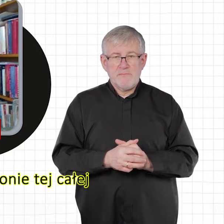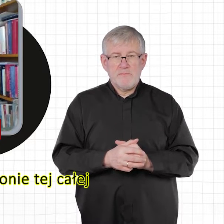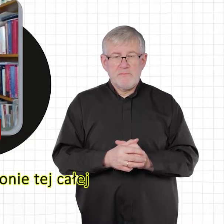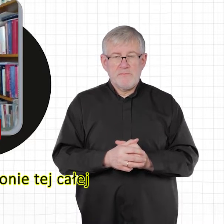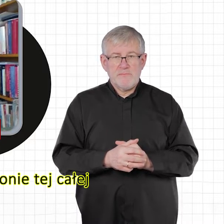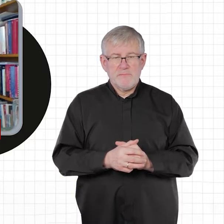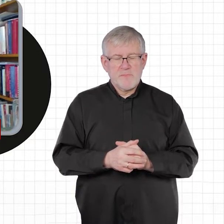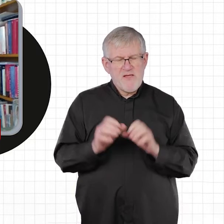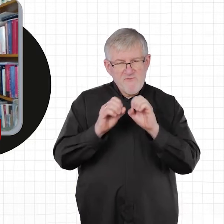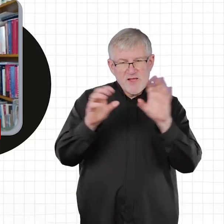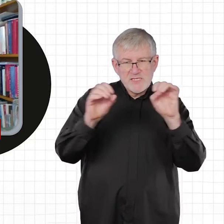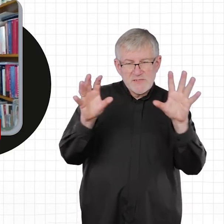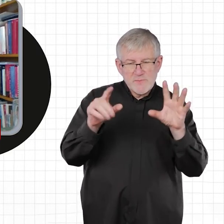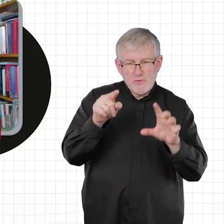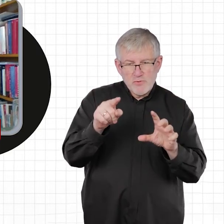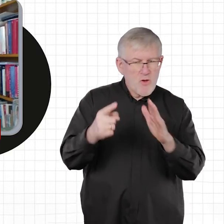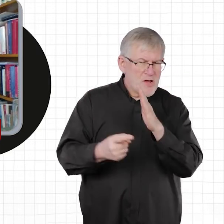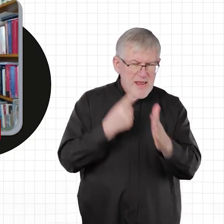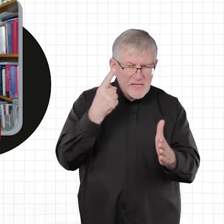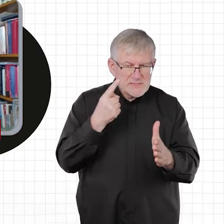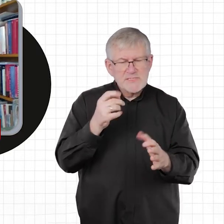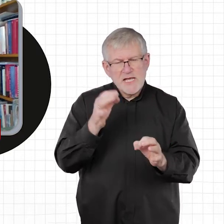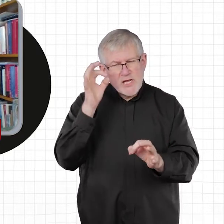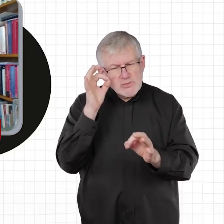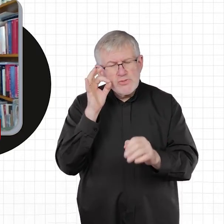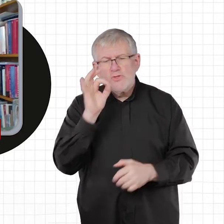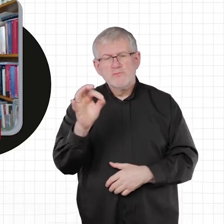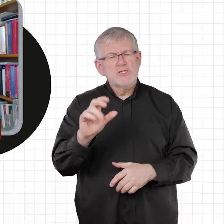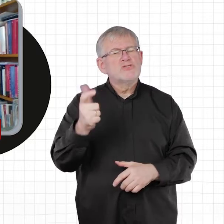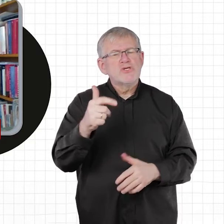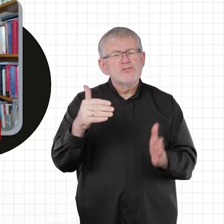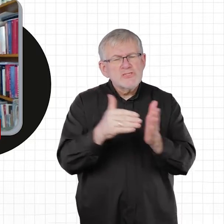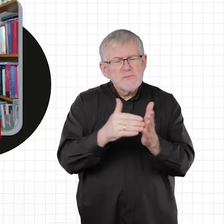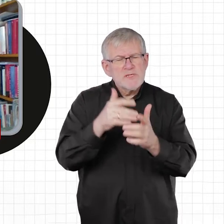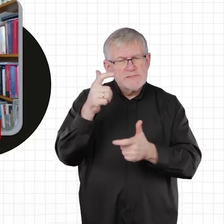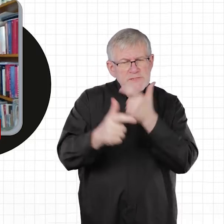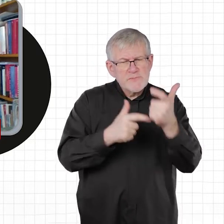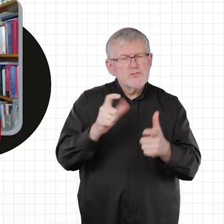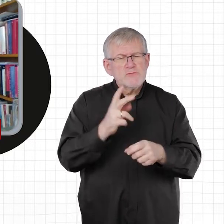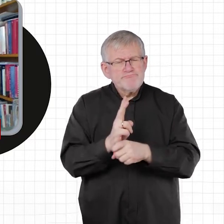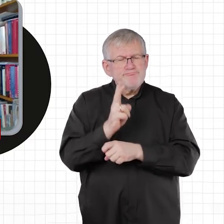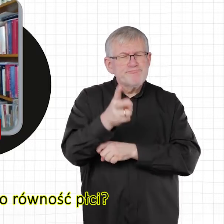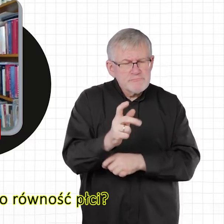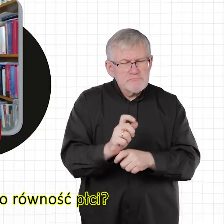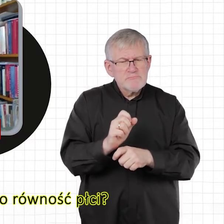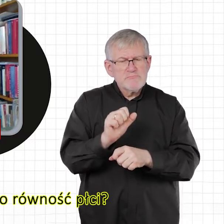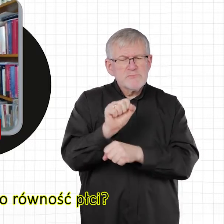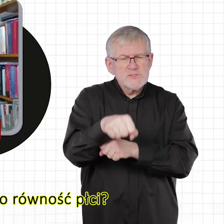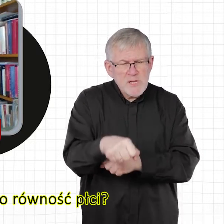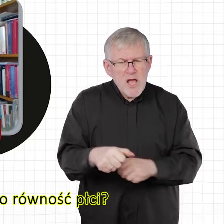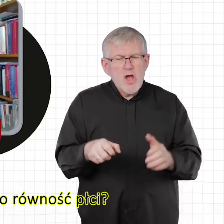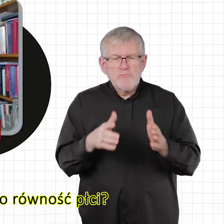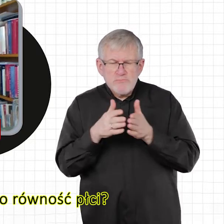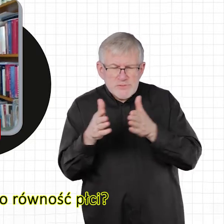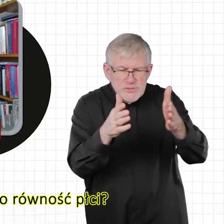whole situation, but behind this successful story there is a lot of work and struggle. So could